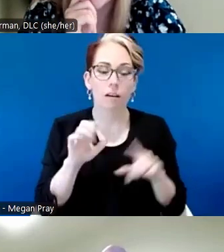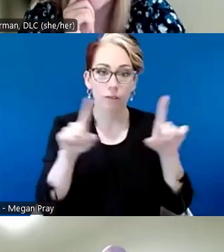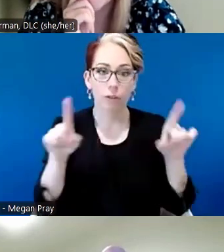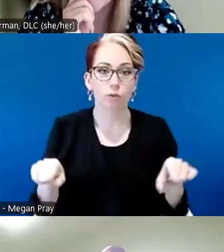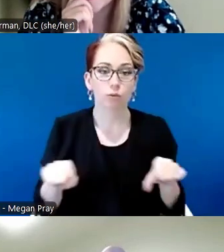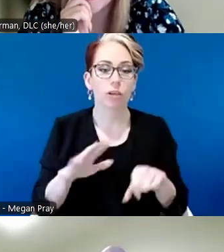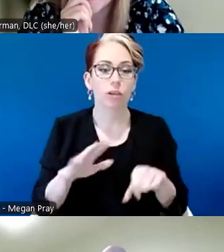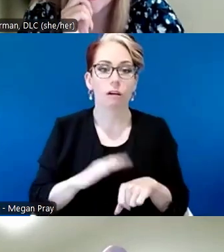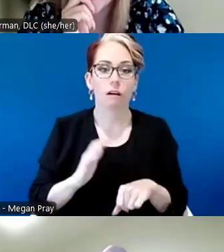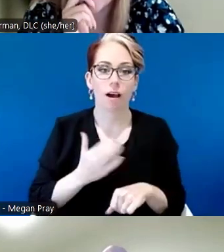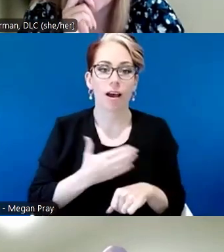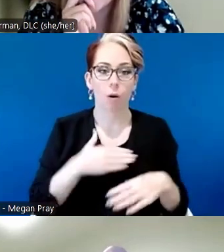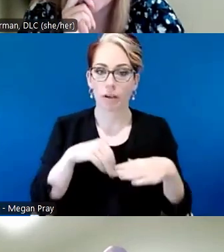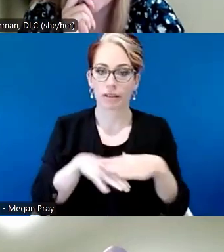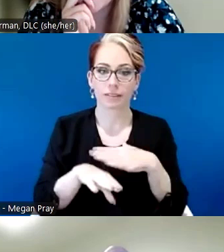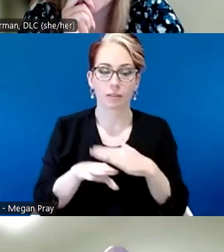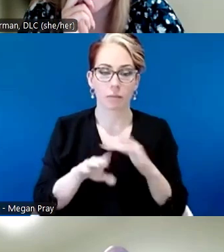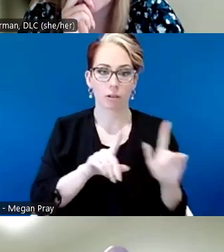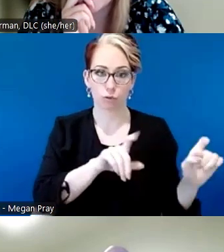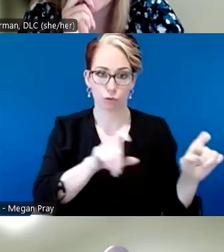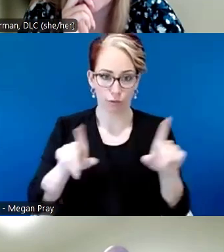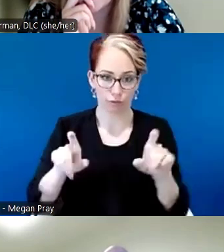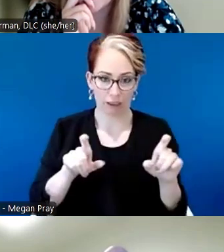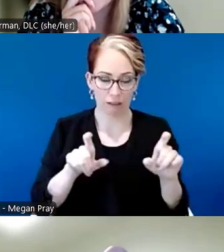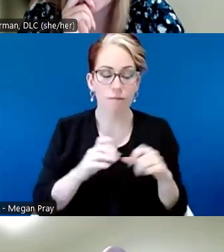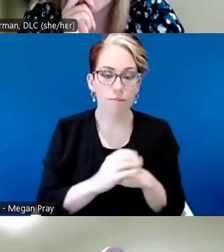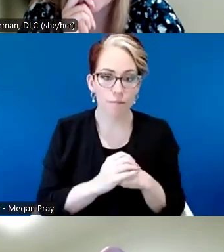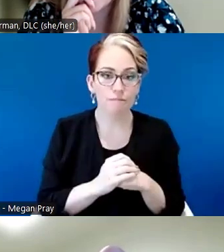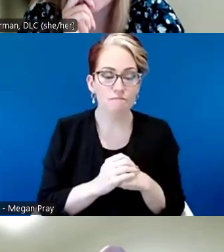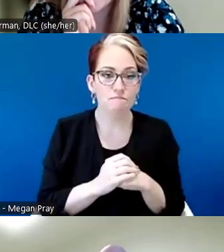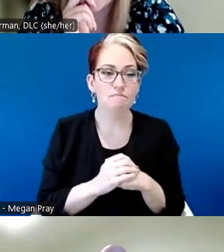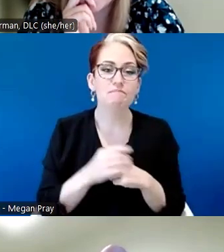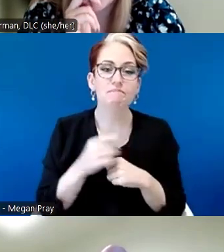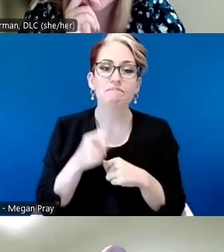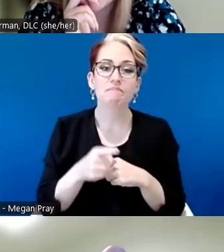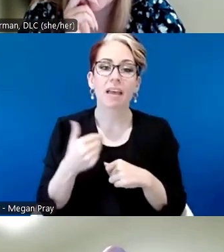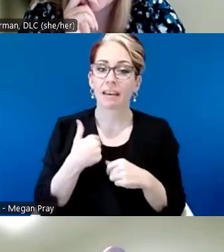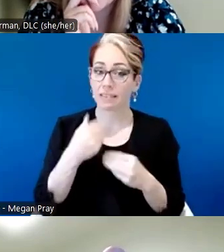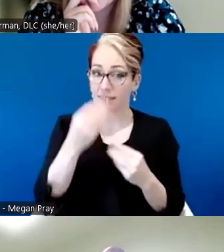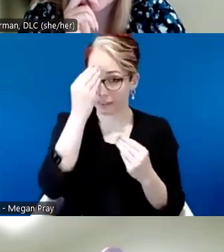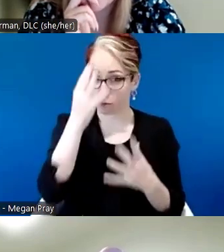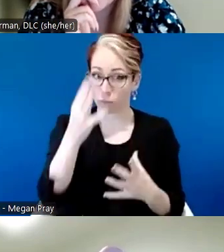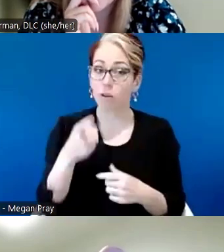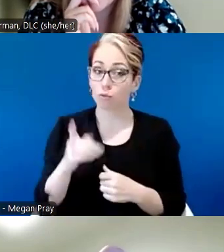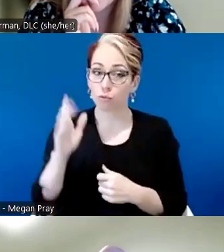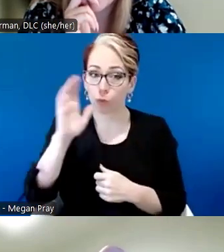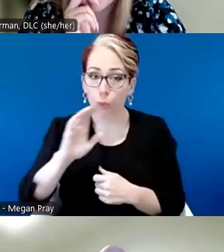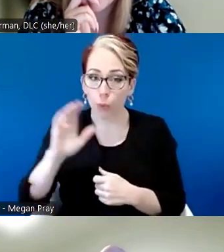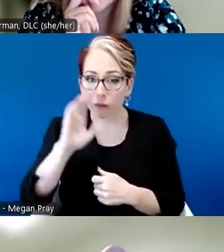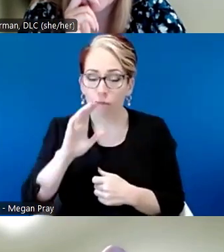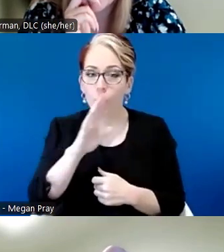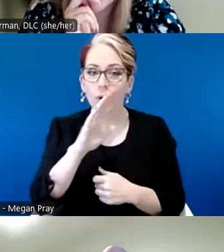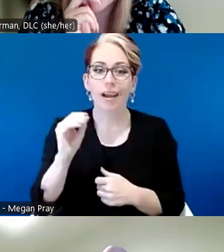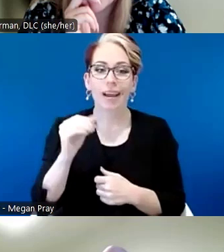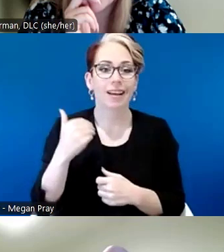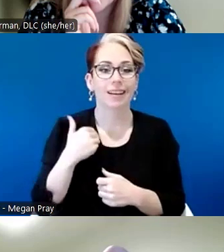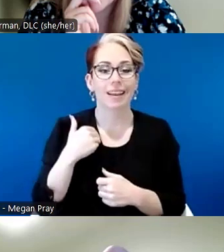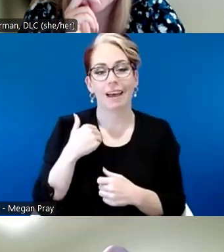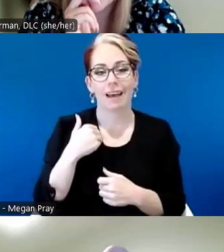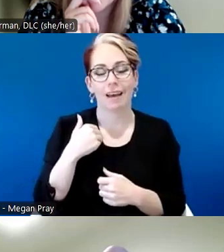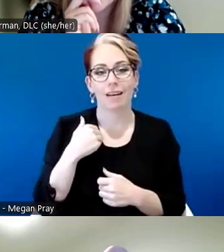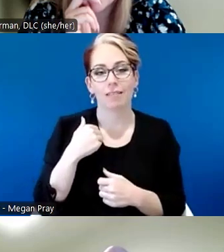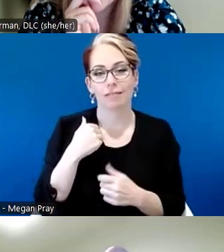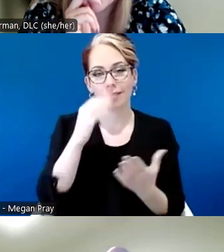survey. It gives you the information that you're looking for, and then it gives you bubbles to fill in either yes,